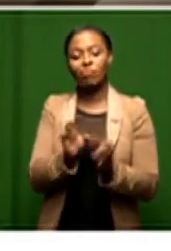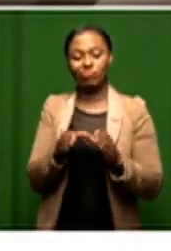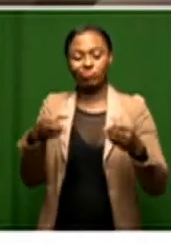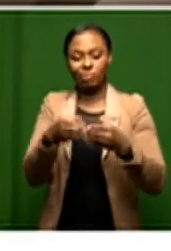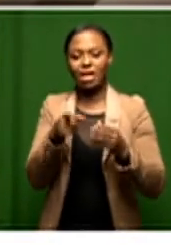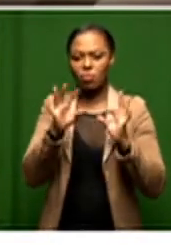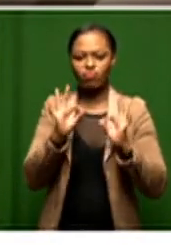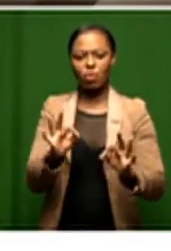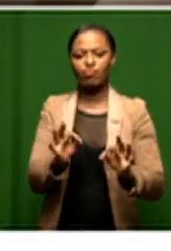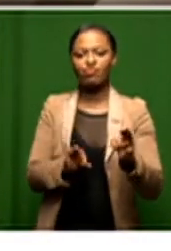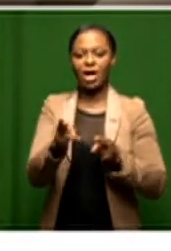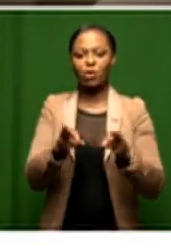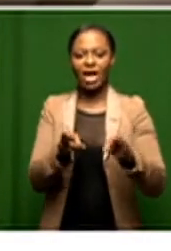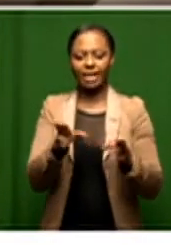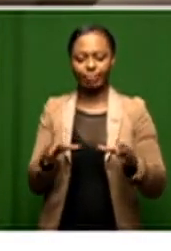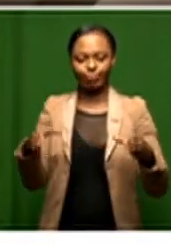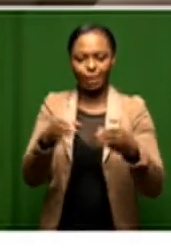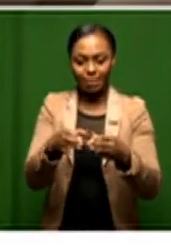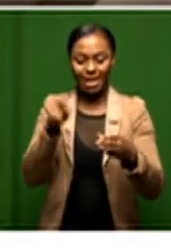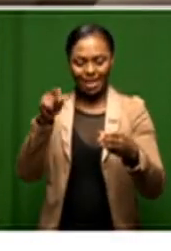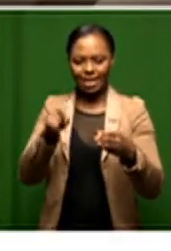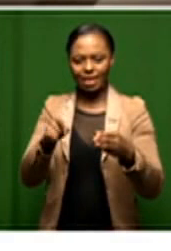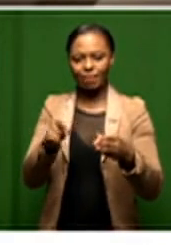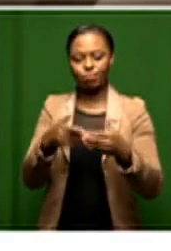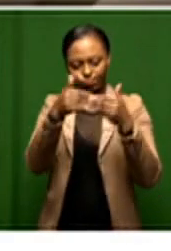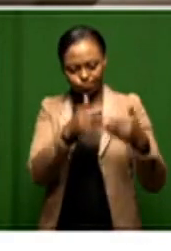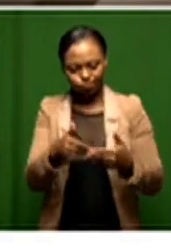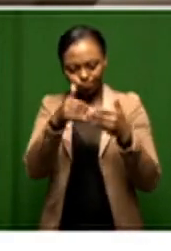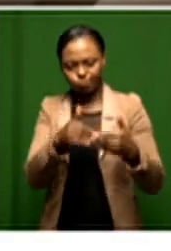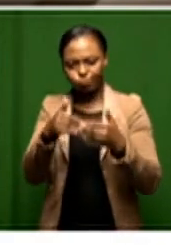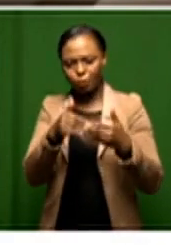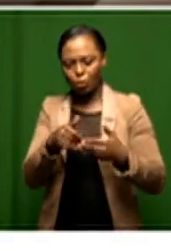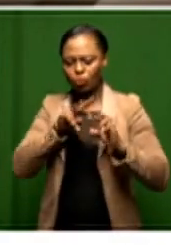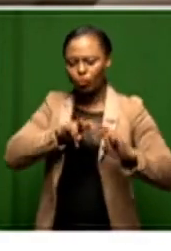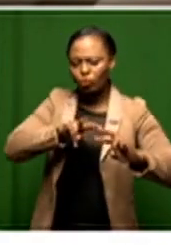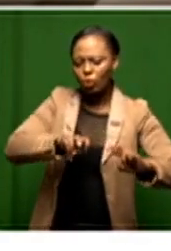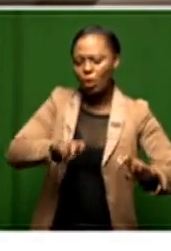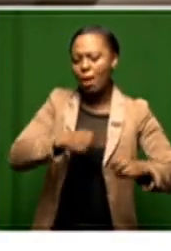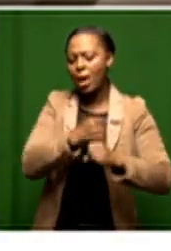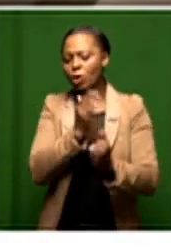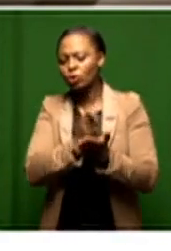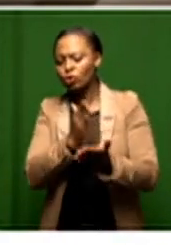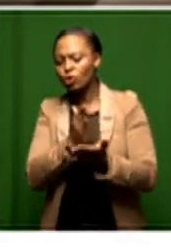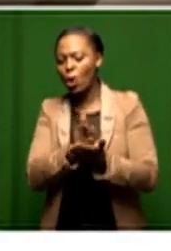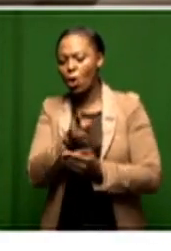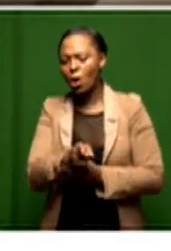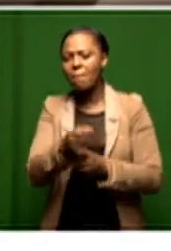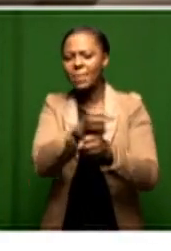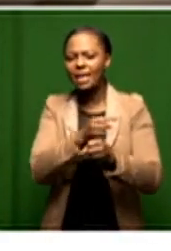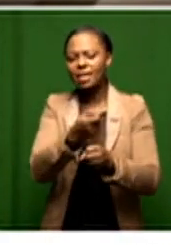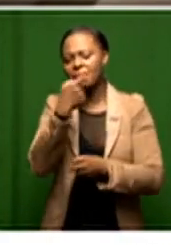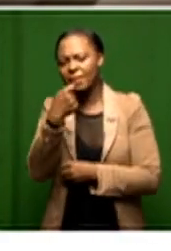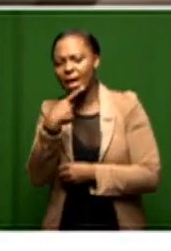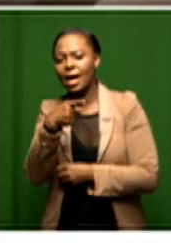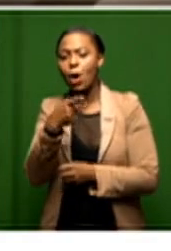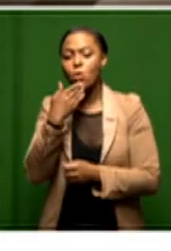effective regulatory body that looks after the public by ensuring the safety and the efficacy of medicines that are